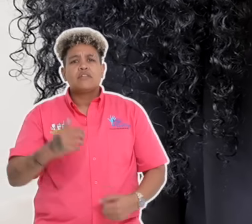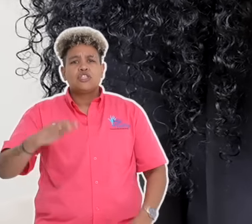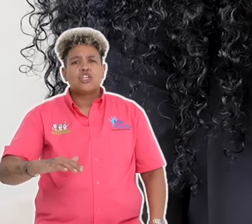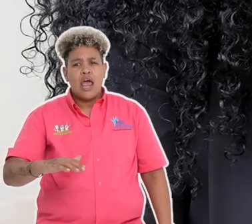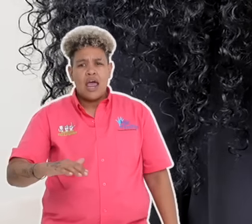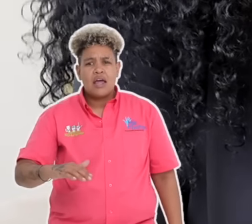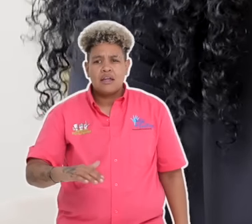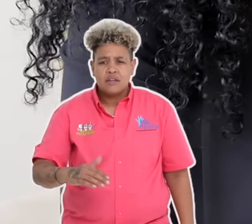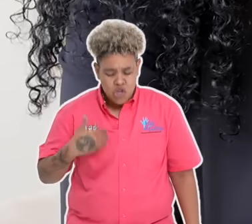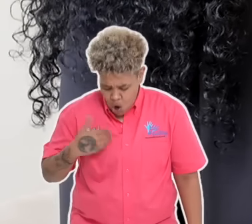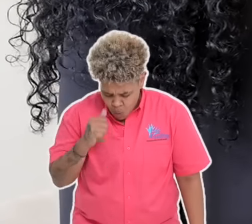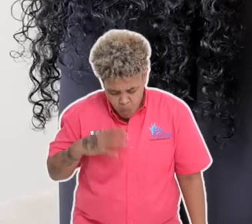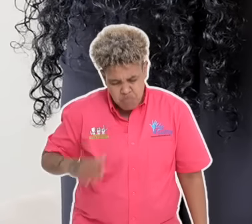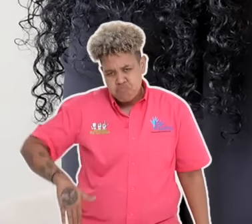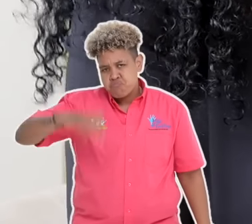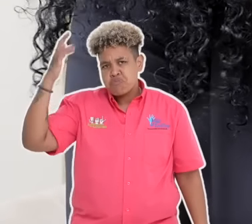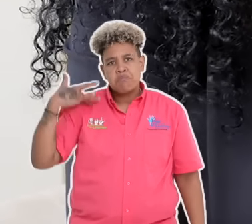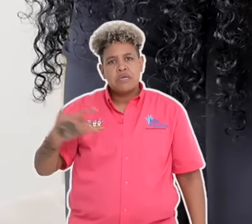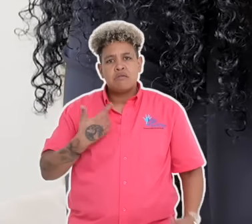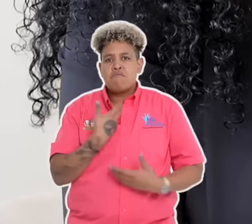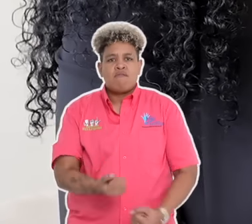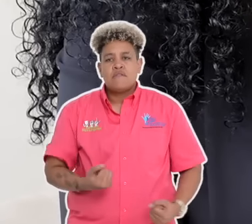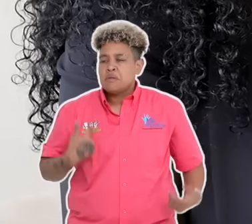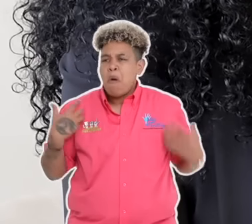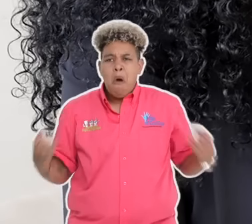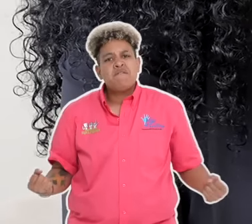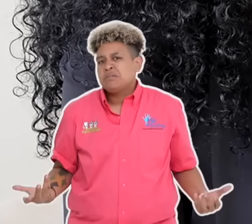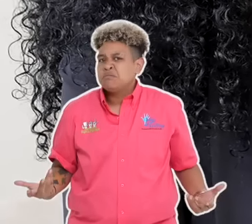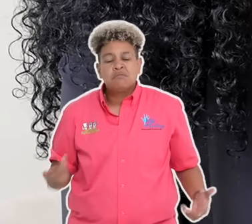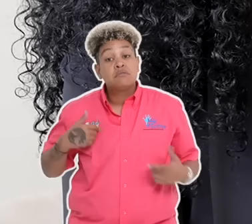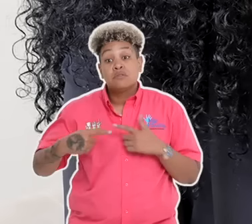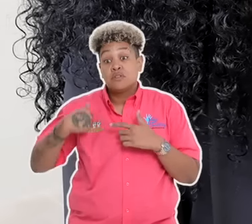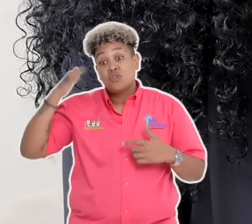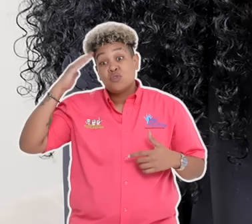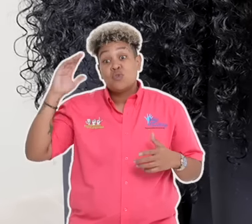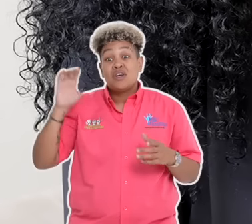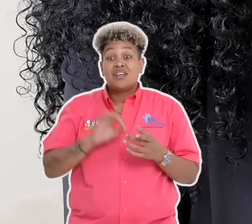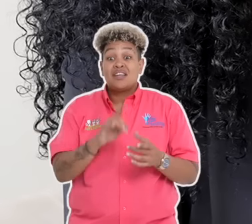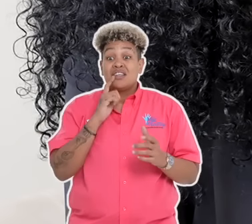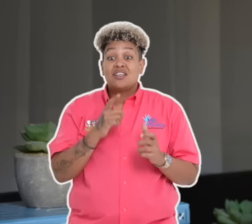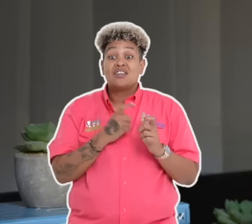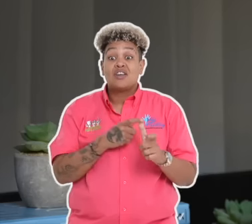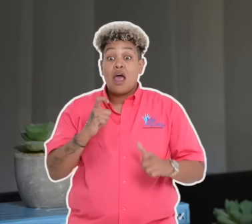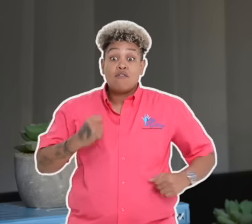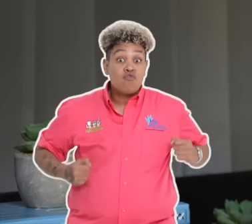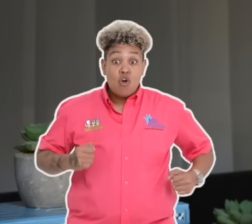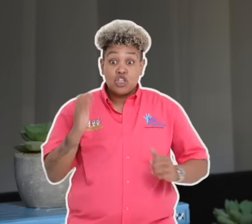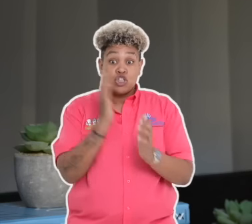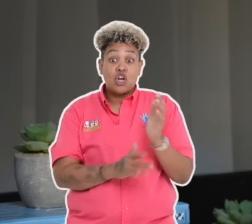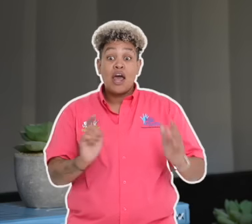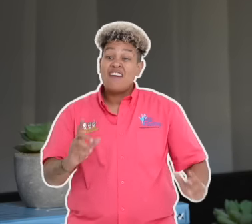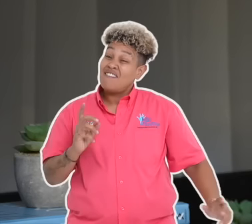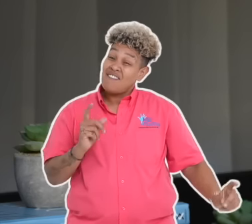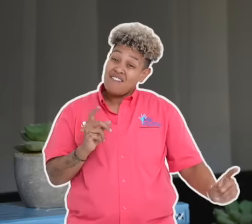very confident child, young woman, and I knew that once I got that opportunity, and especially the track, you have to